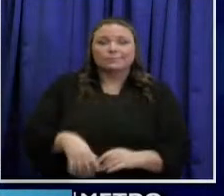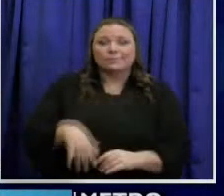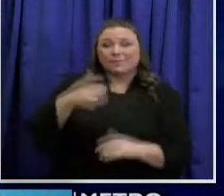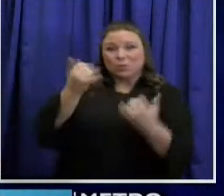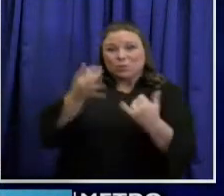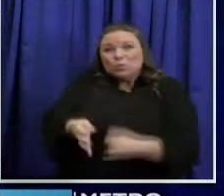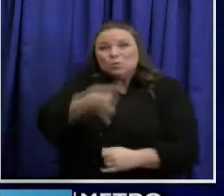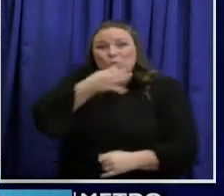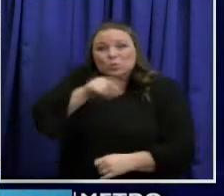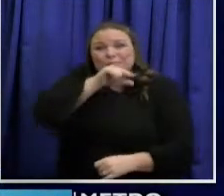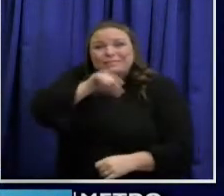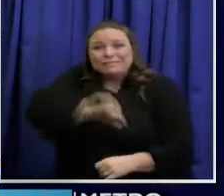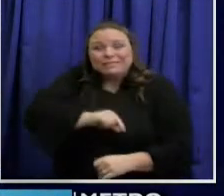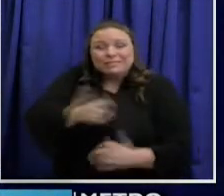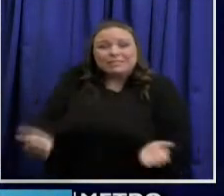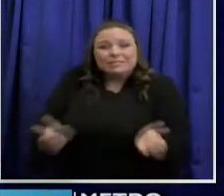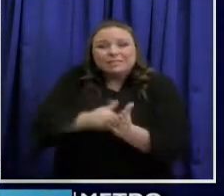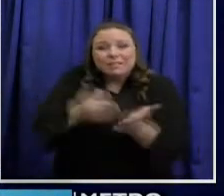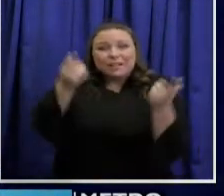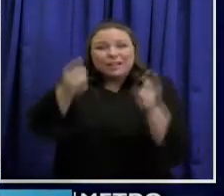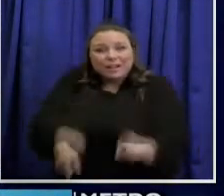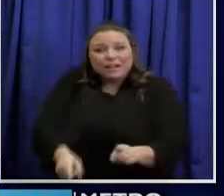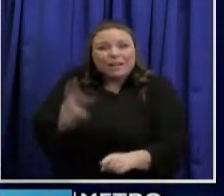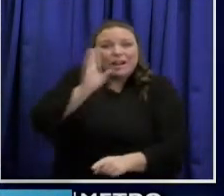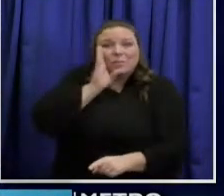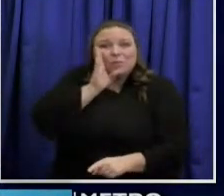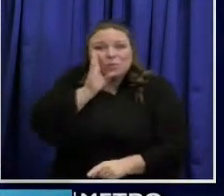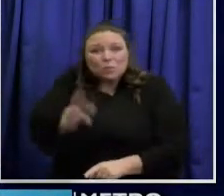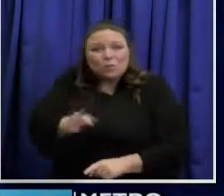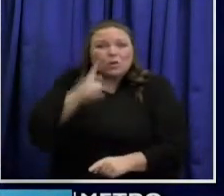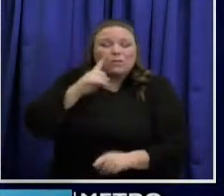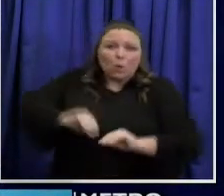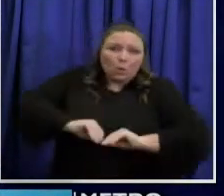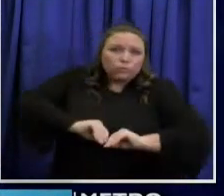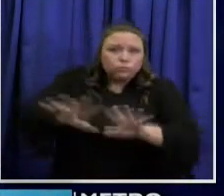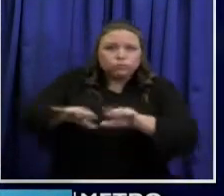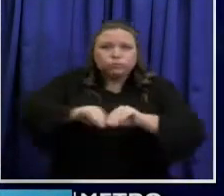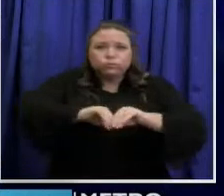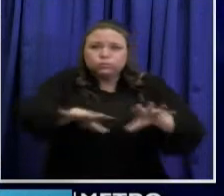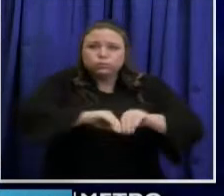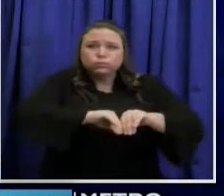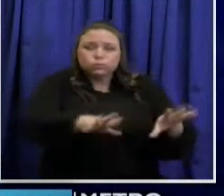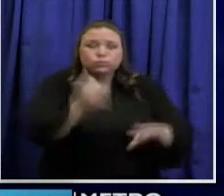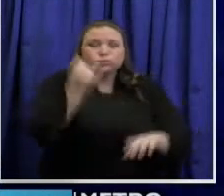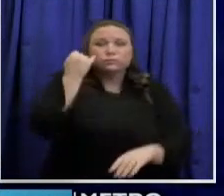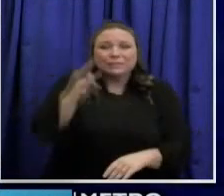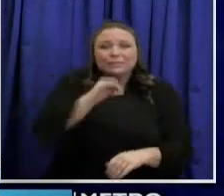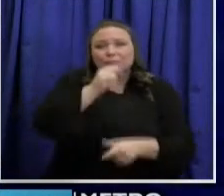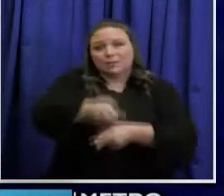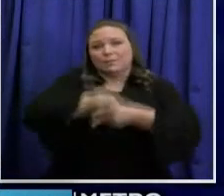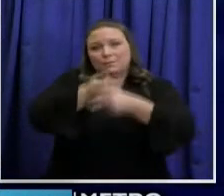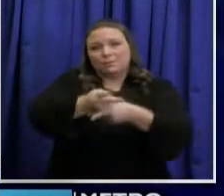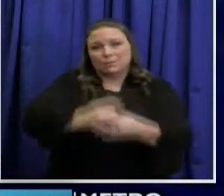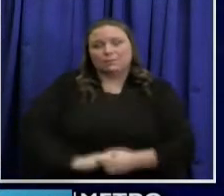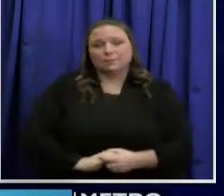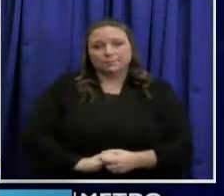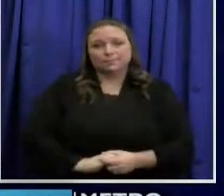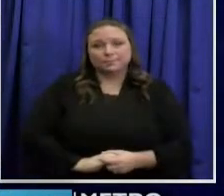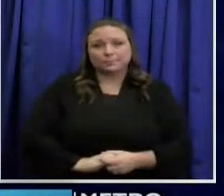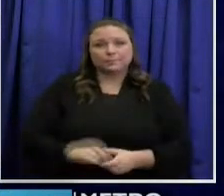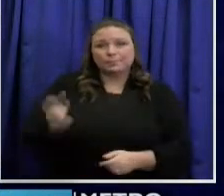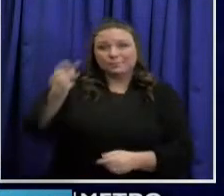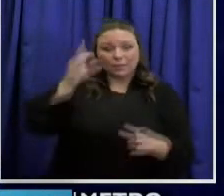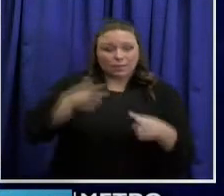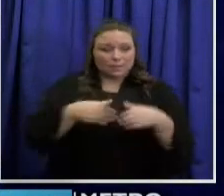week away, we could be on the verge of an additional potential super spreader event if we are not careful. Now,